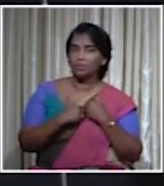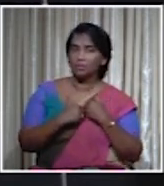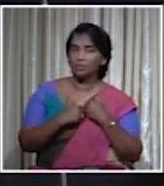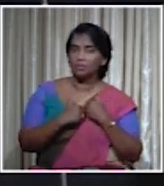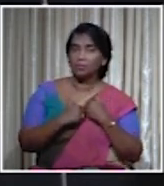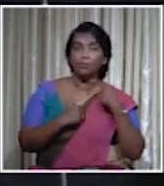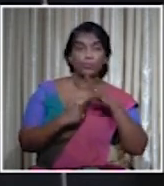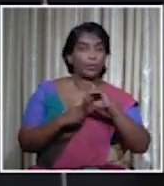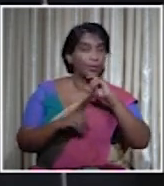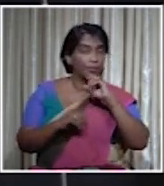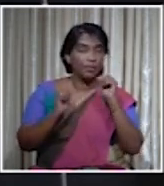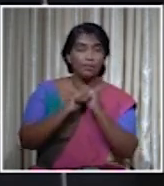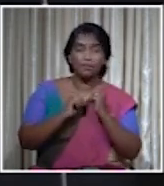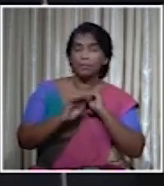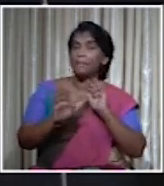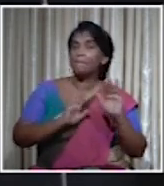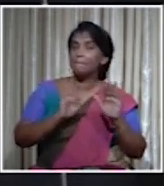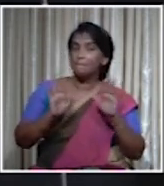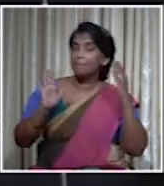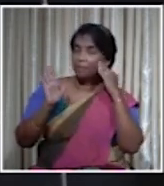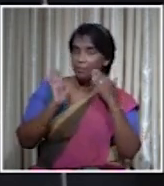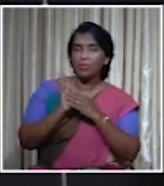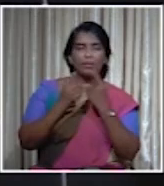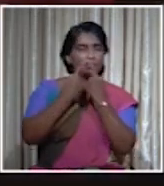to, because this appears to be,